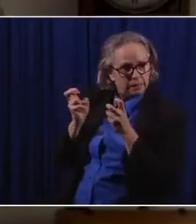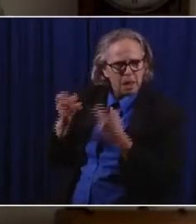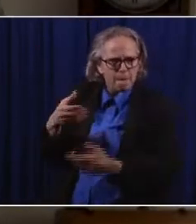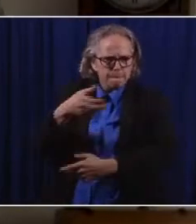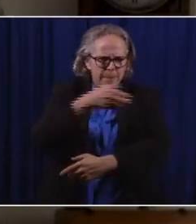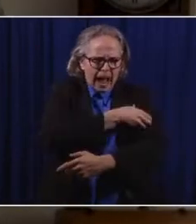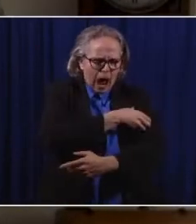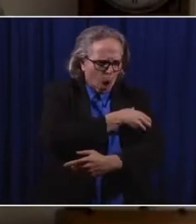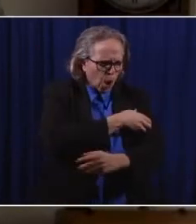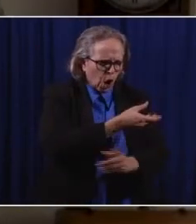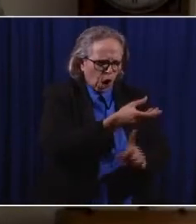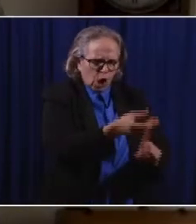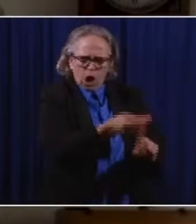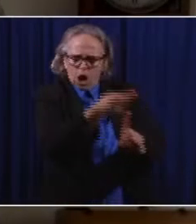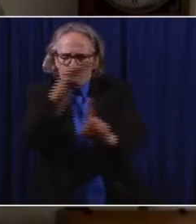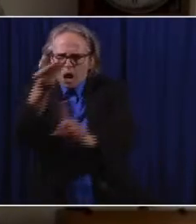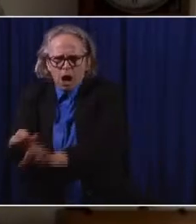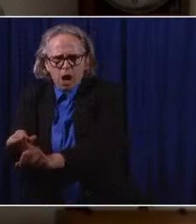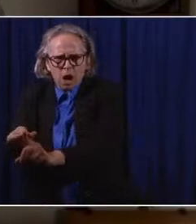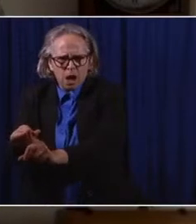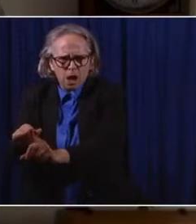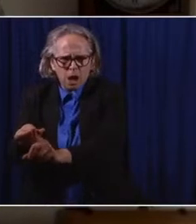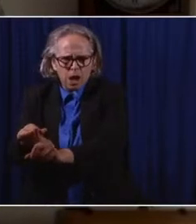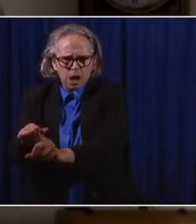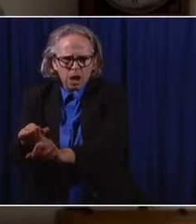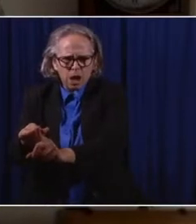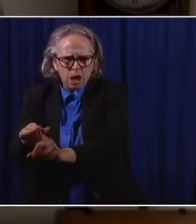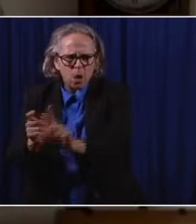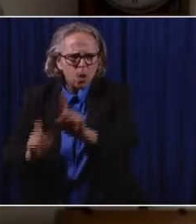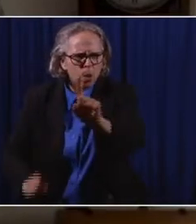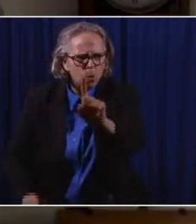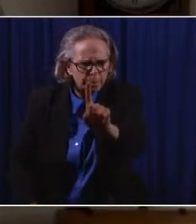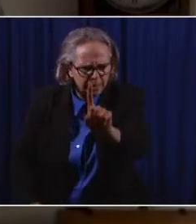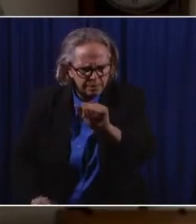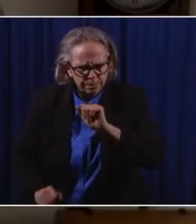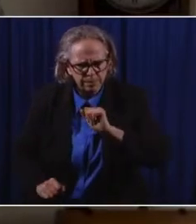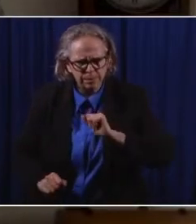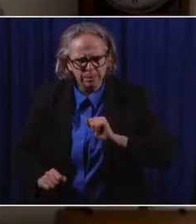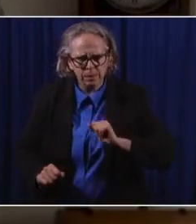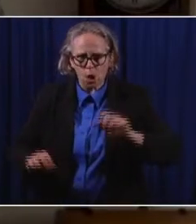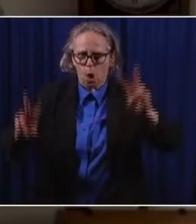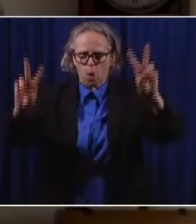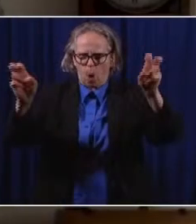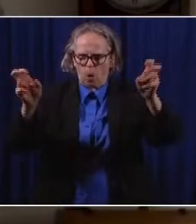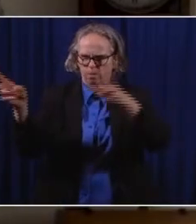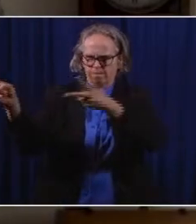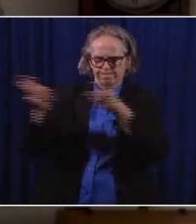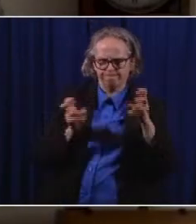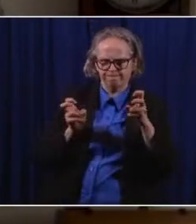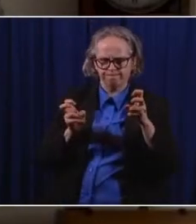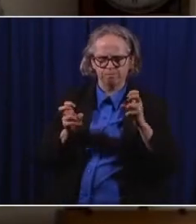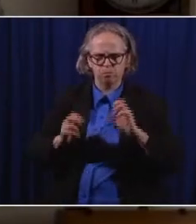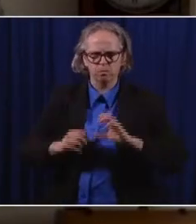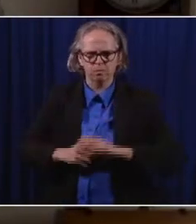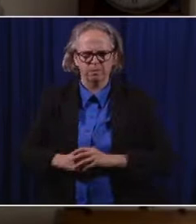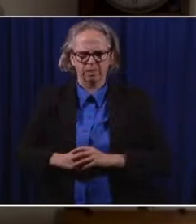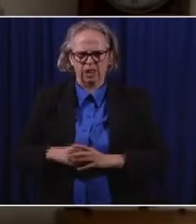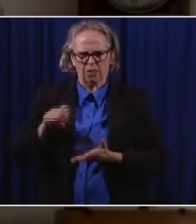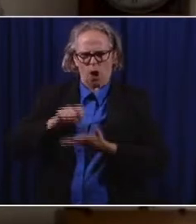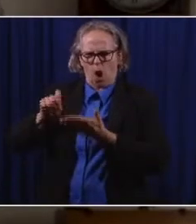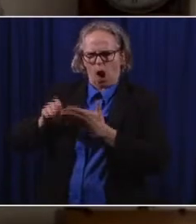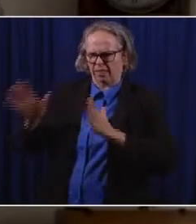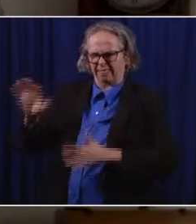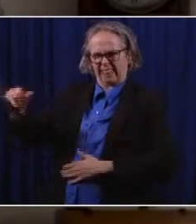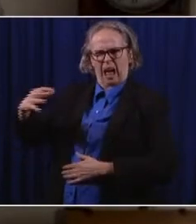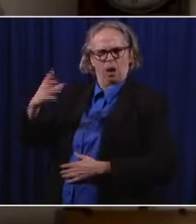if you just bear with me for a moment, I'm going to quote what White wrote. He's talking about